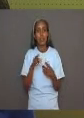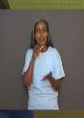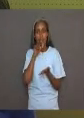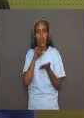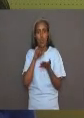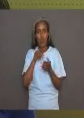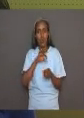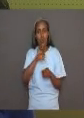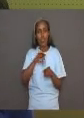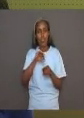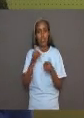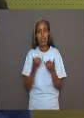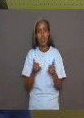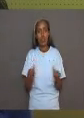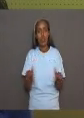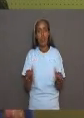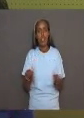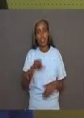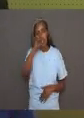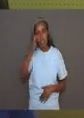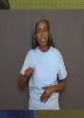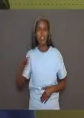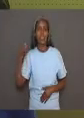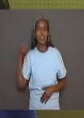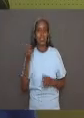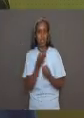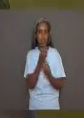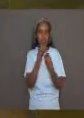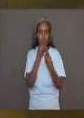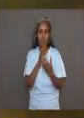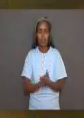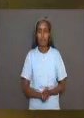dorowet over any other food.